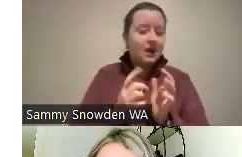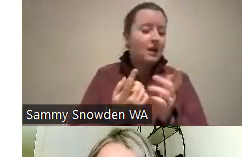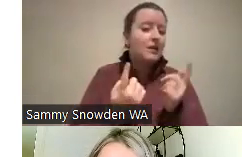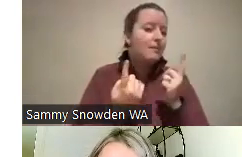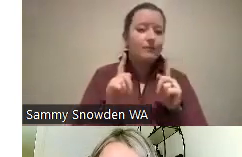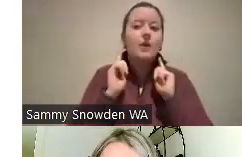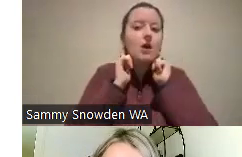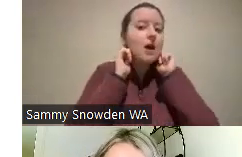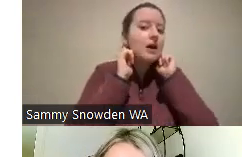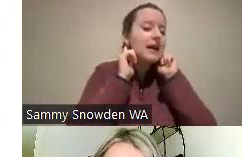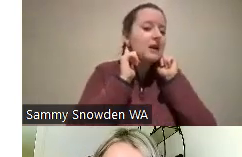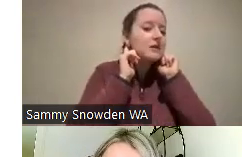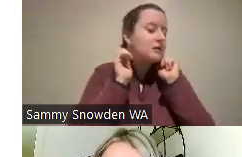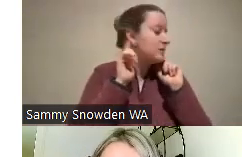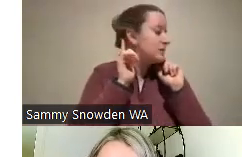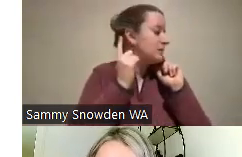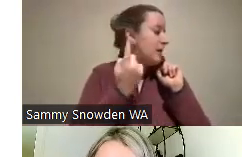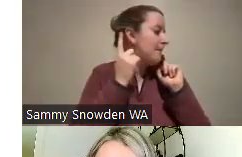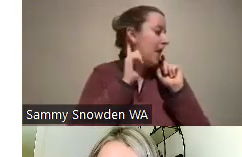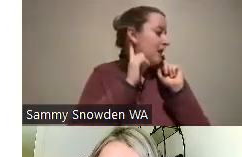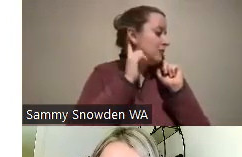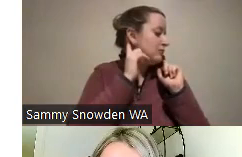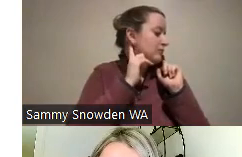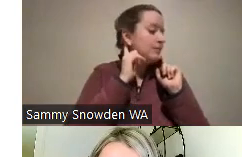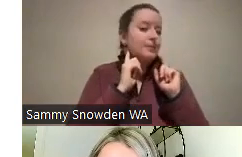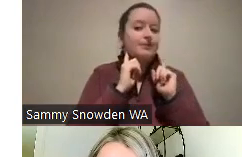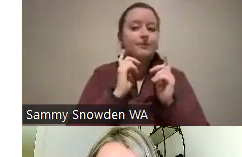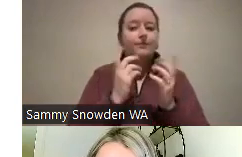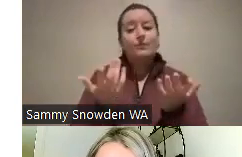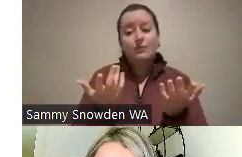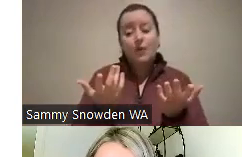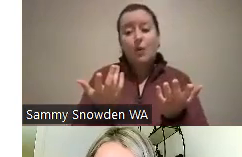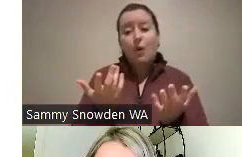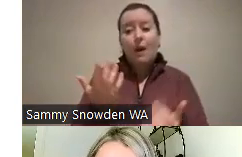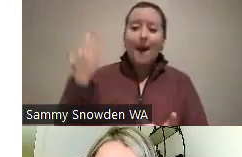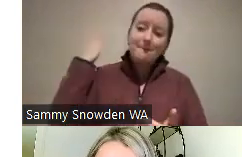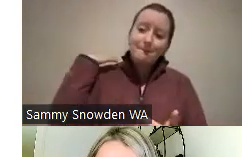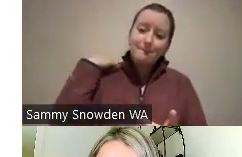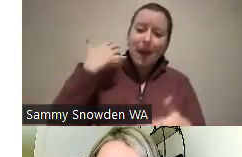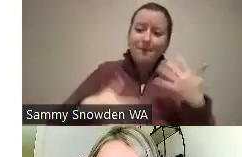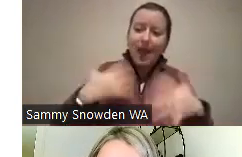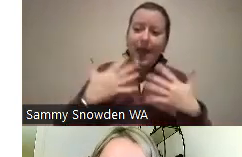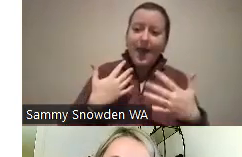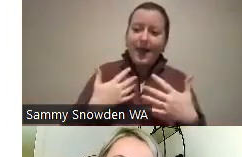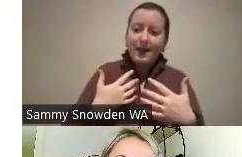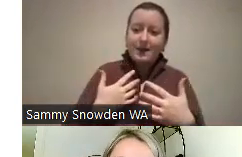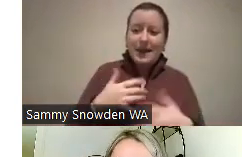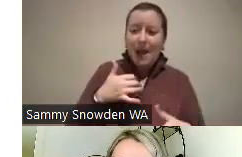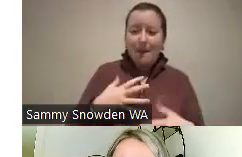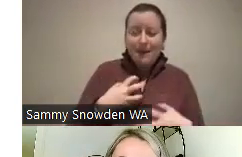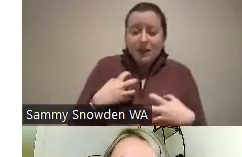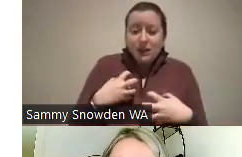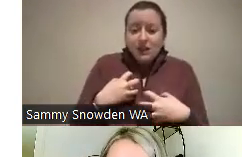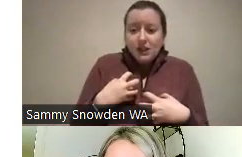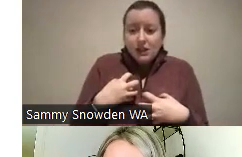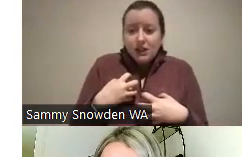but also things like herniated discs, back pain, and things like that. It's good to apply